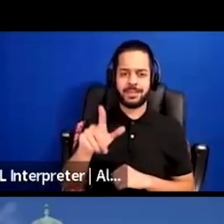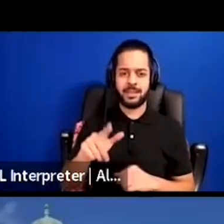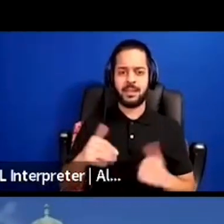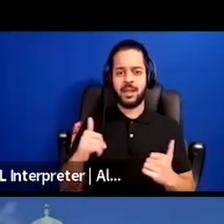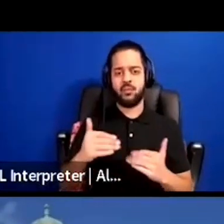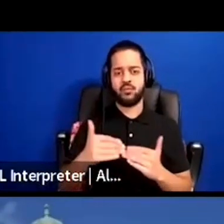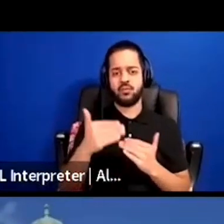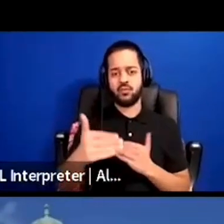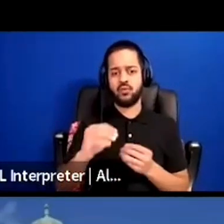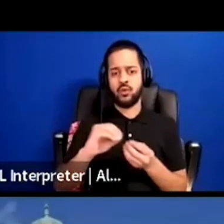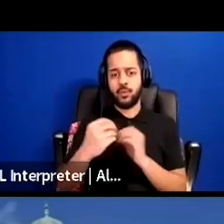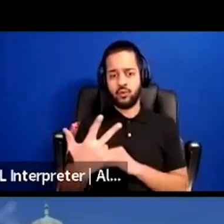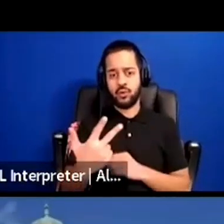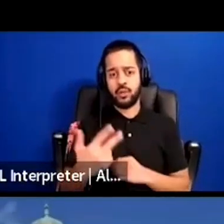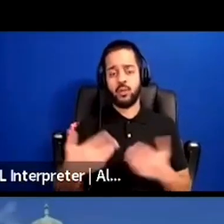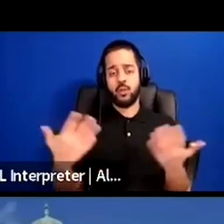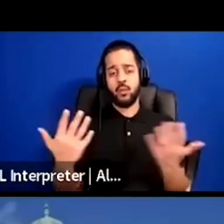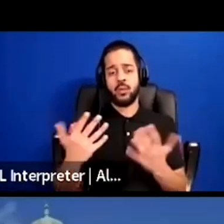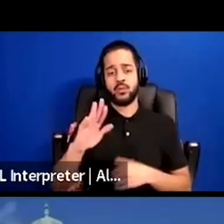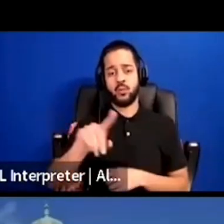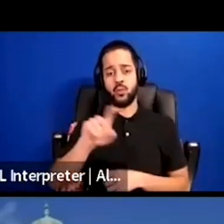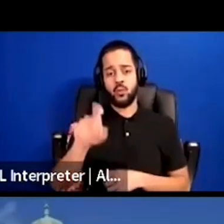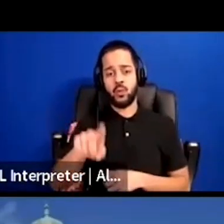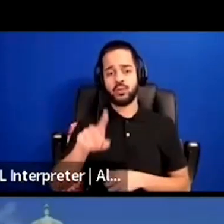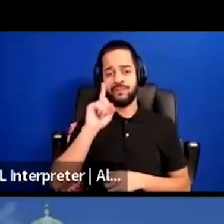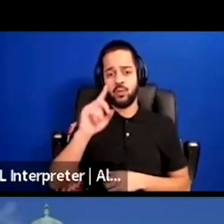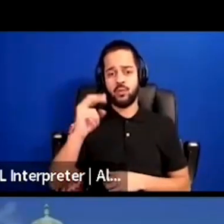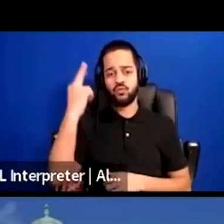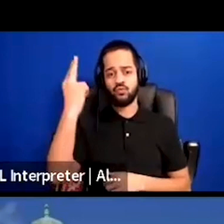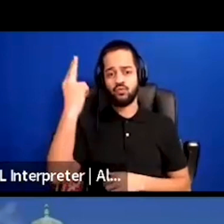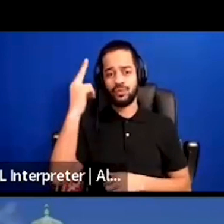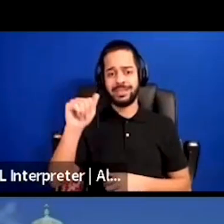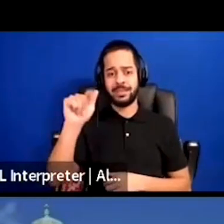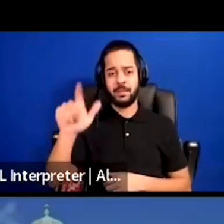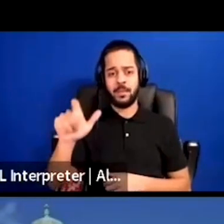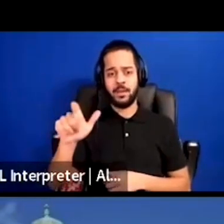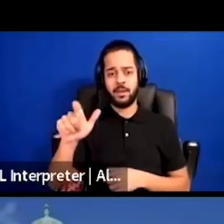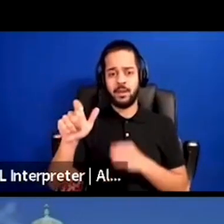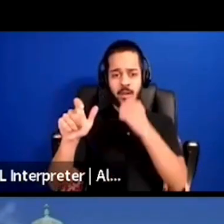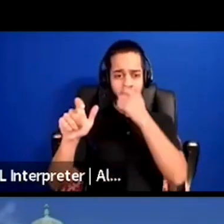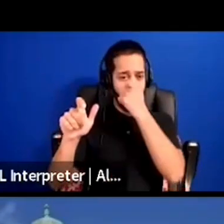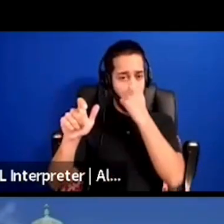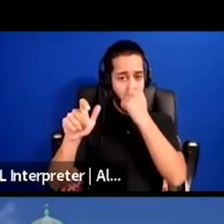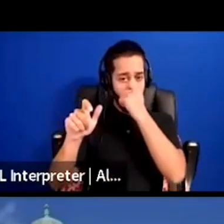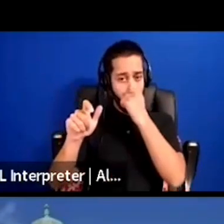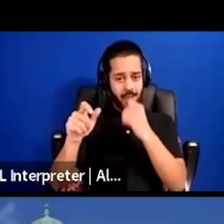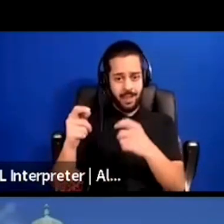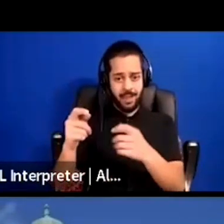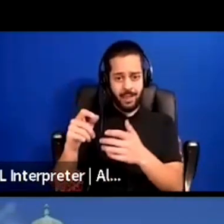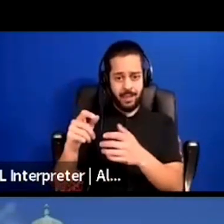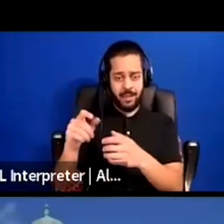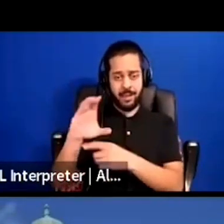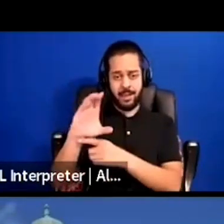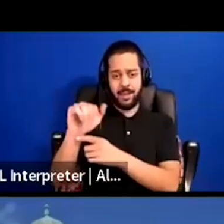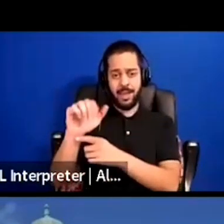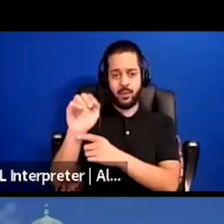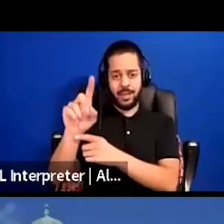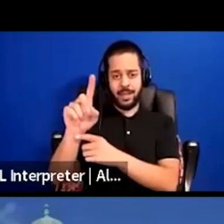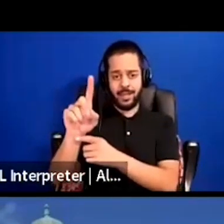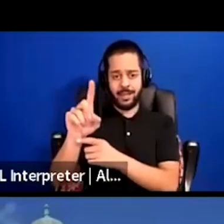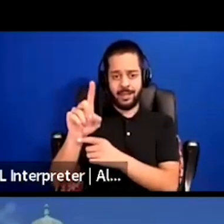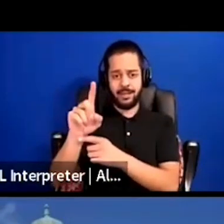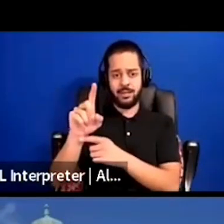What is the meaning of reasonably calculated? Again, what expertise is required of IEP teams to reconcile